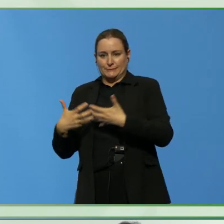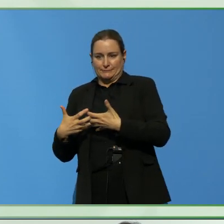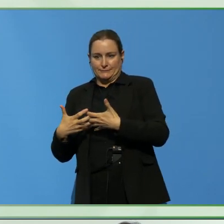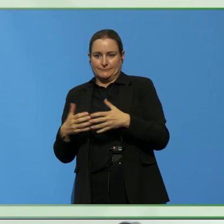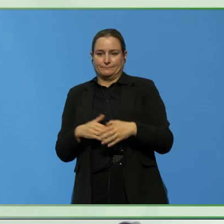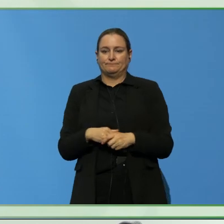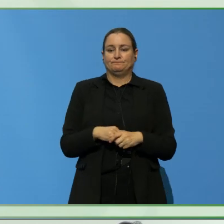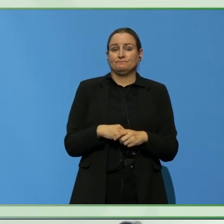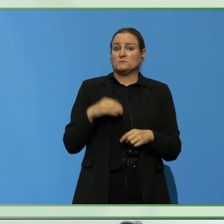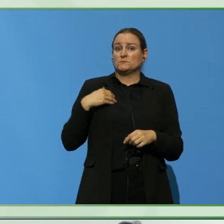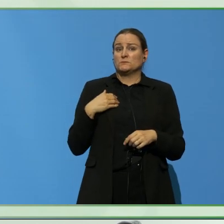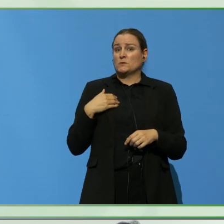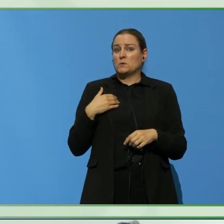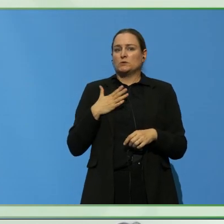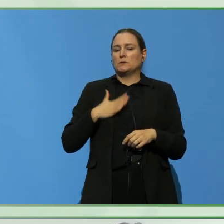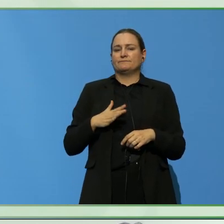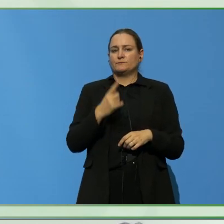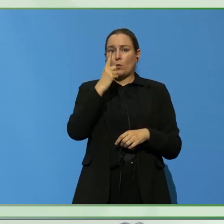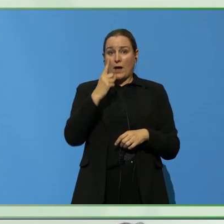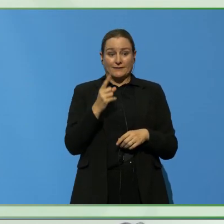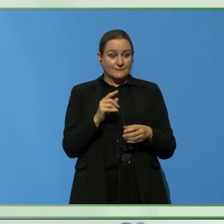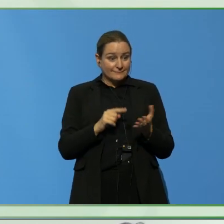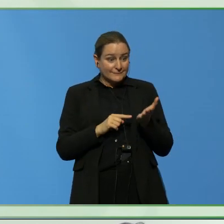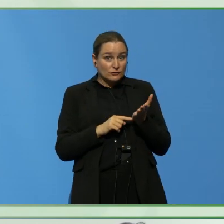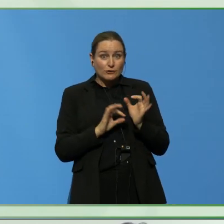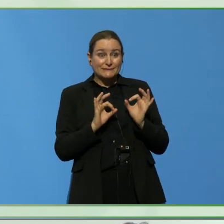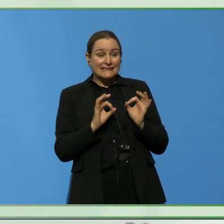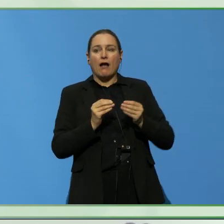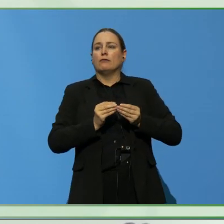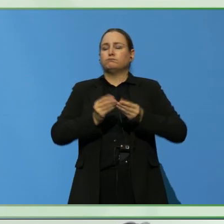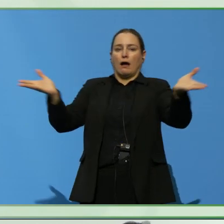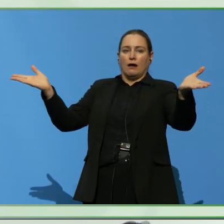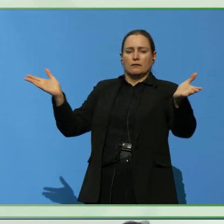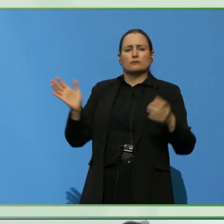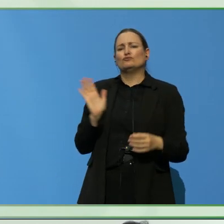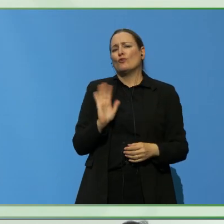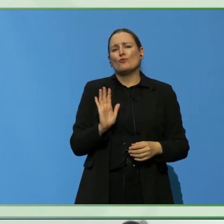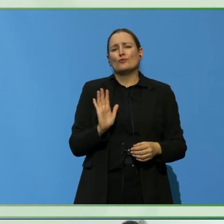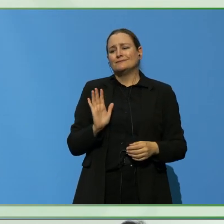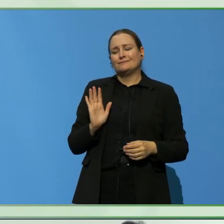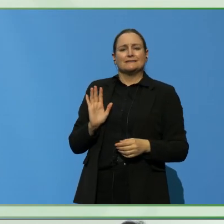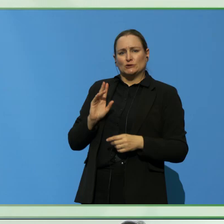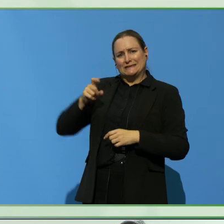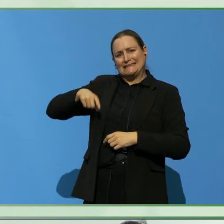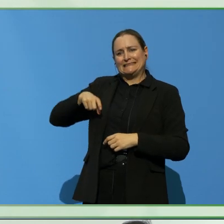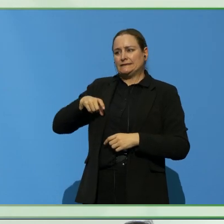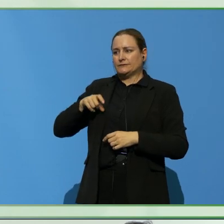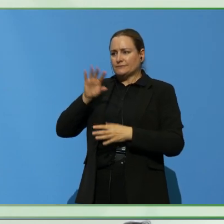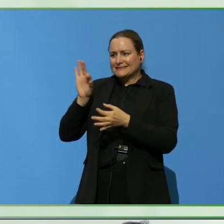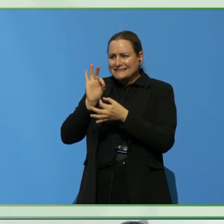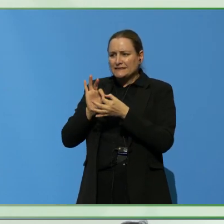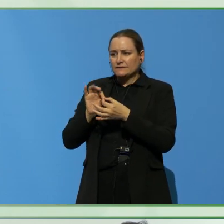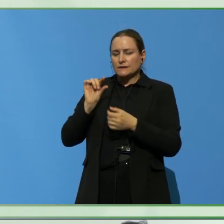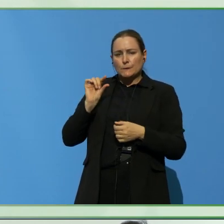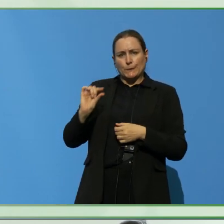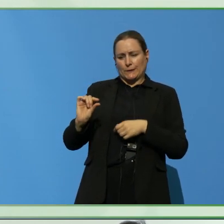generic. We know accessibility innovation is hard, and we exist to make it easier. We exist to make